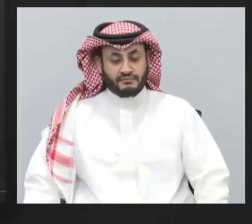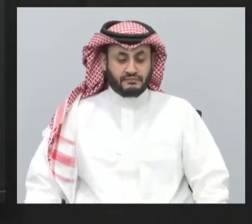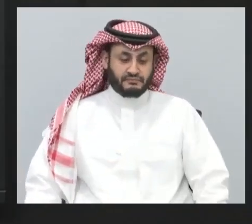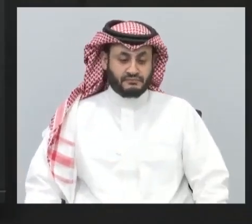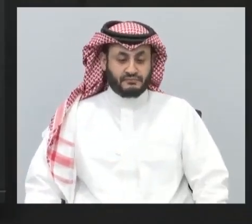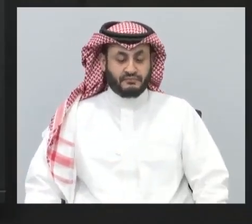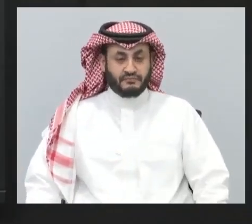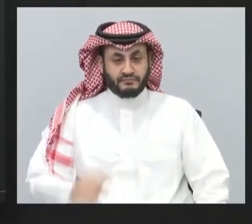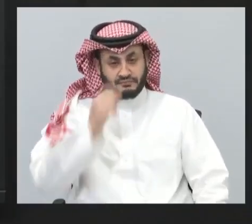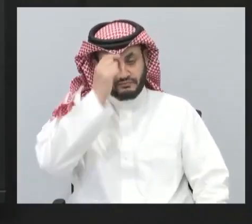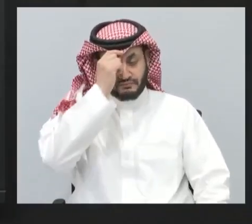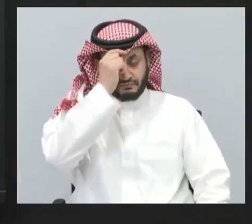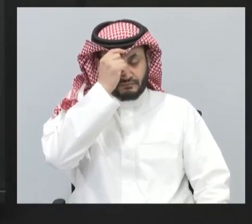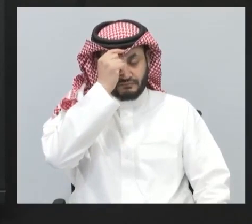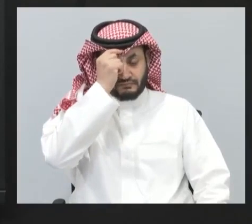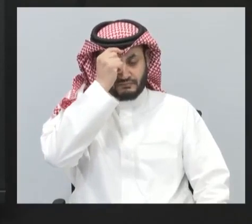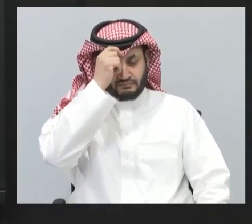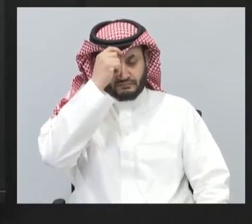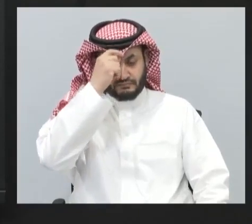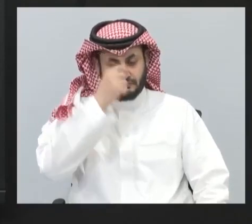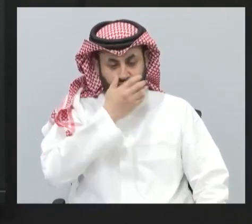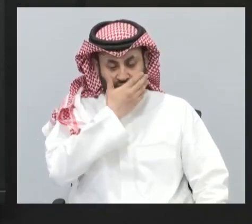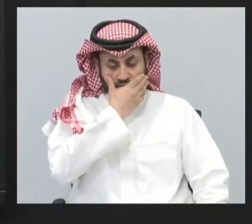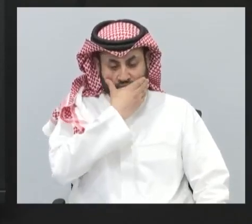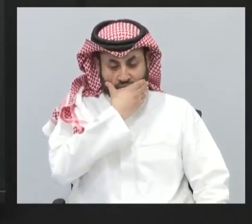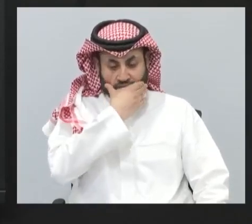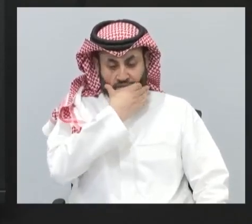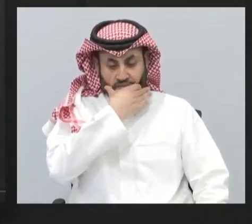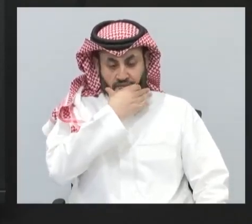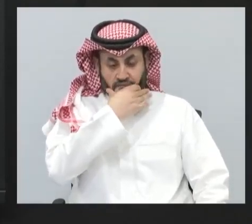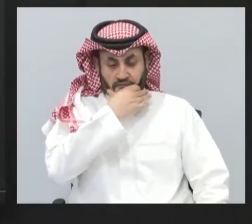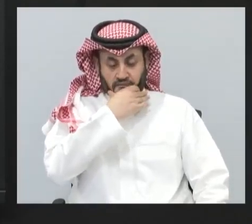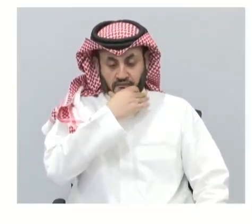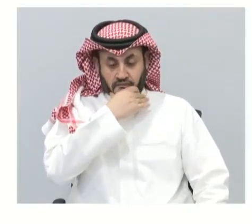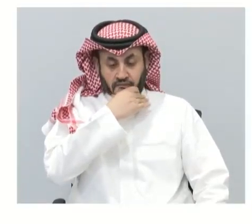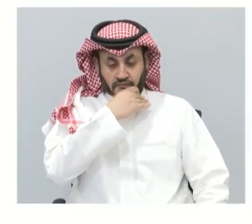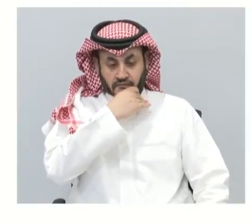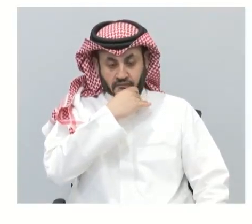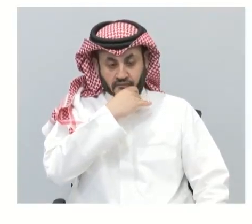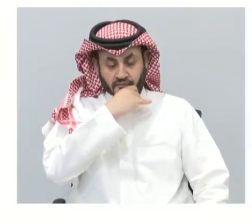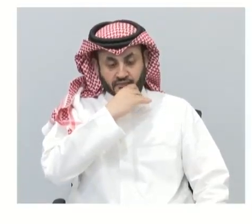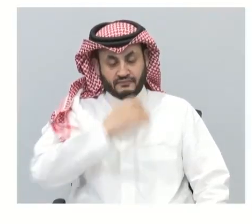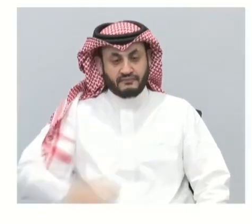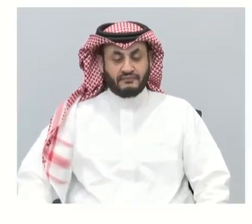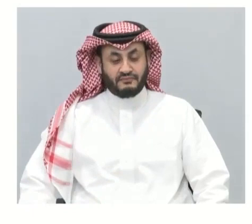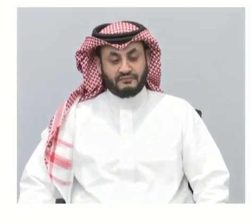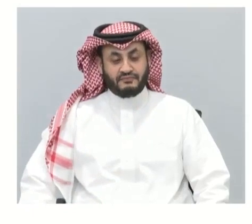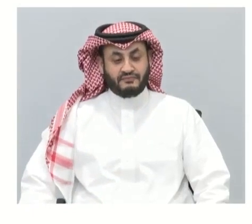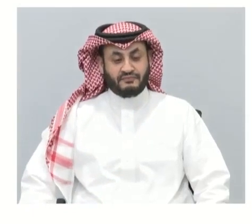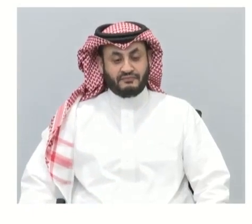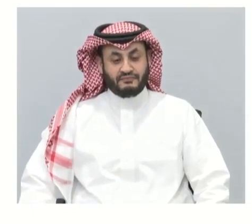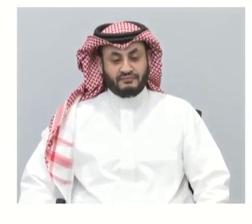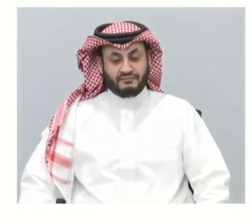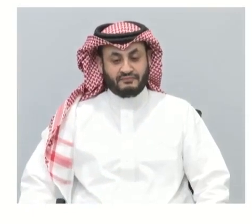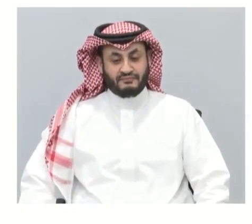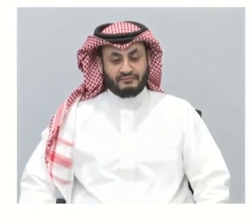Or it is about the time or the duration, and you can make your own decision. Let's look into here, page 62,